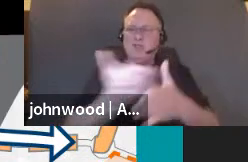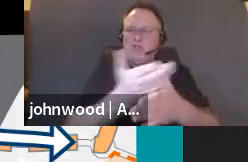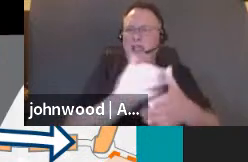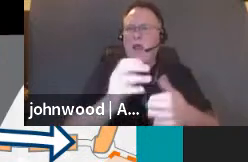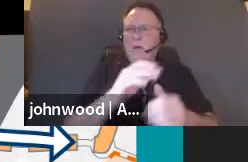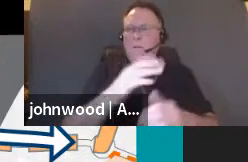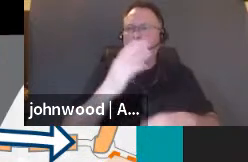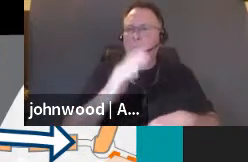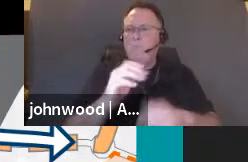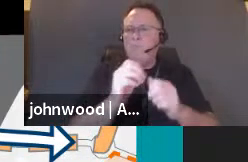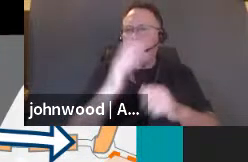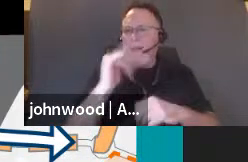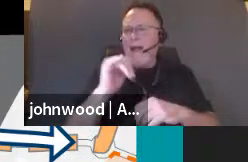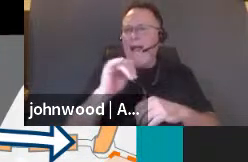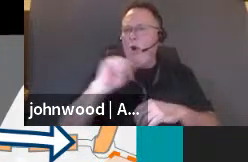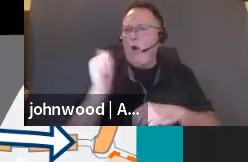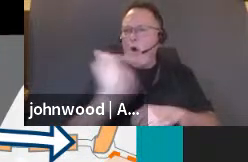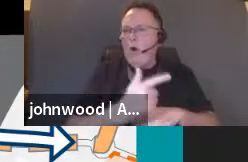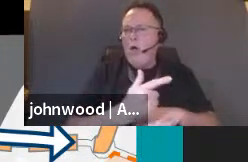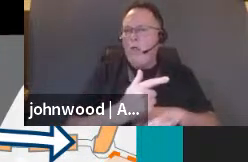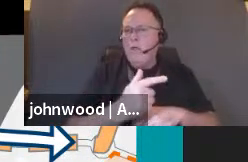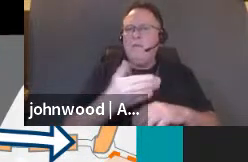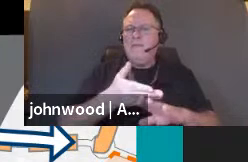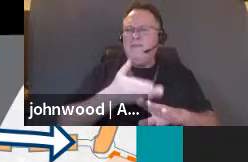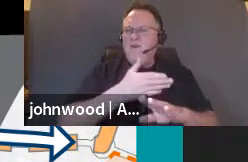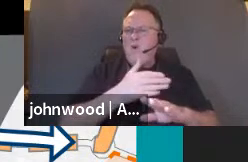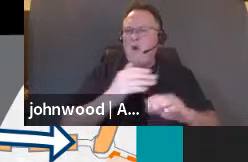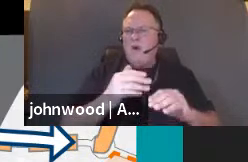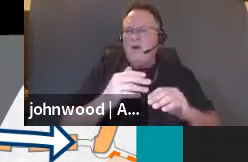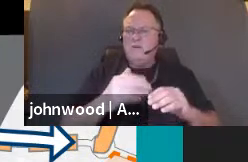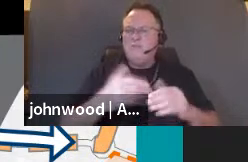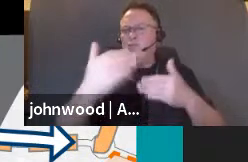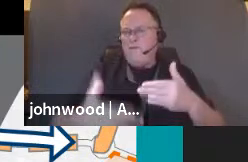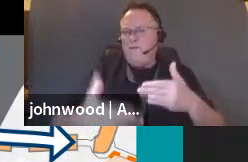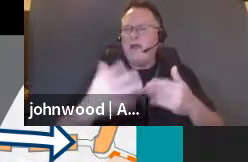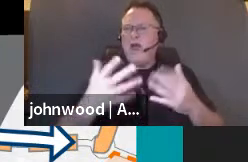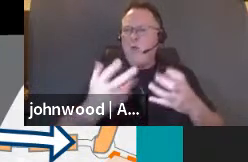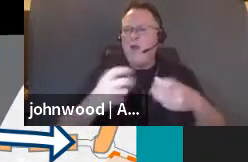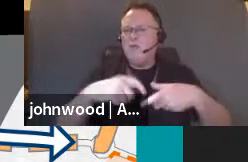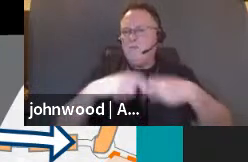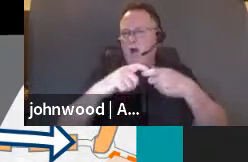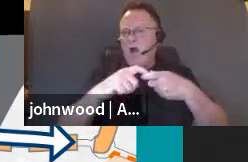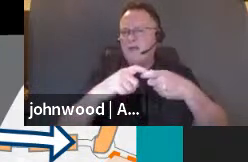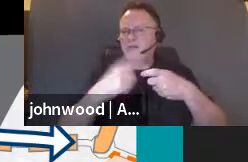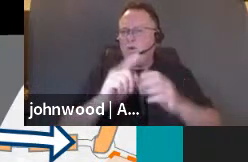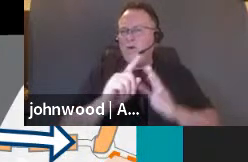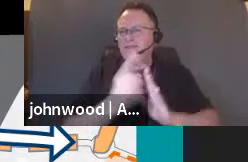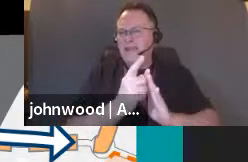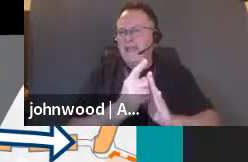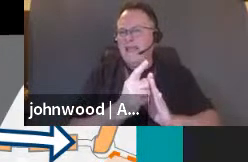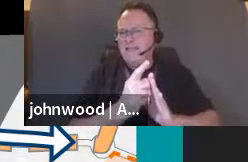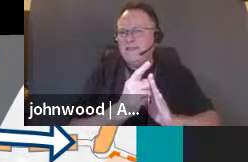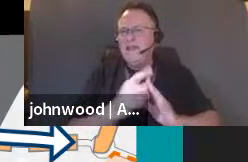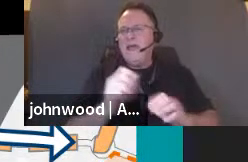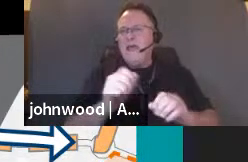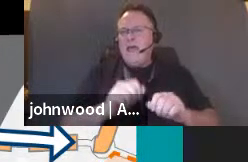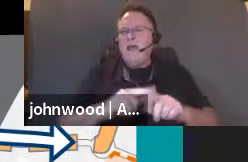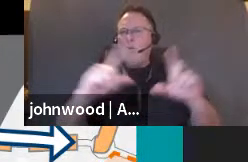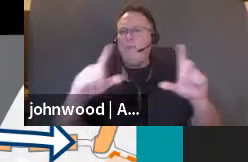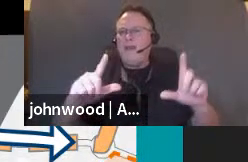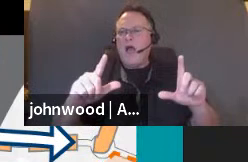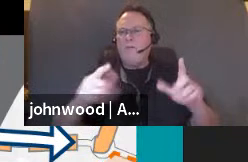all. Before I move on, I'd love to pause here for a second and open up the floor